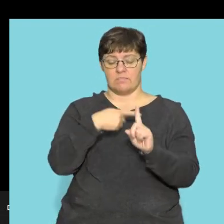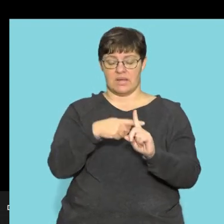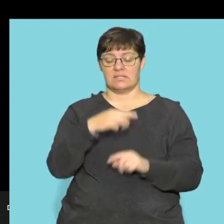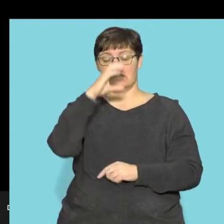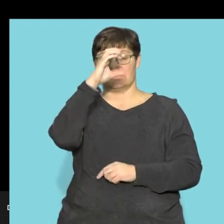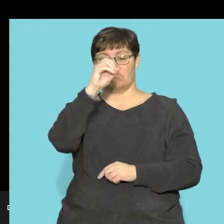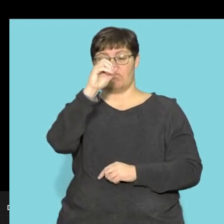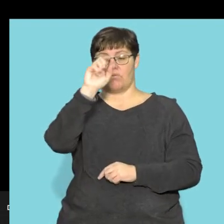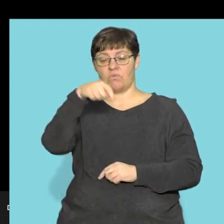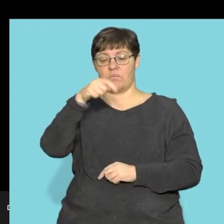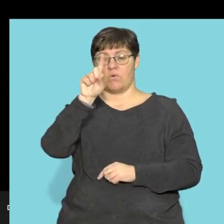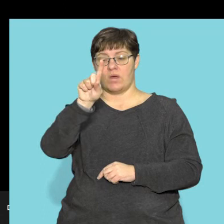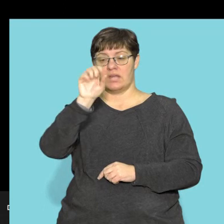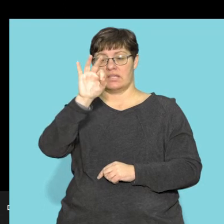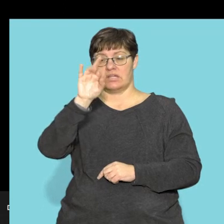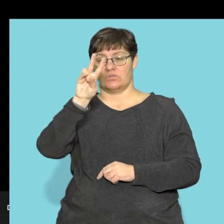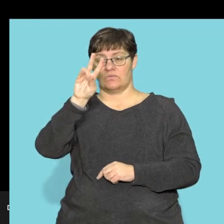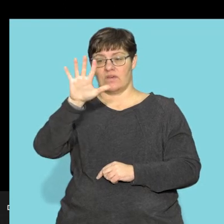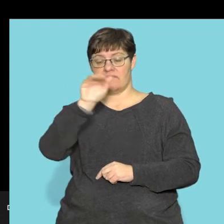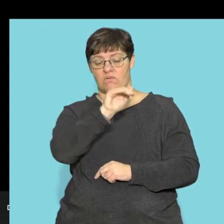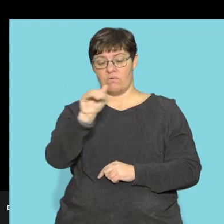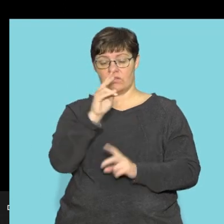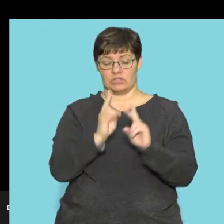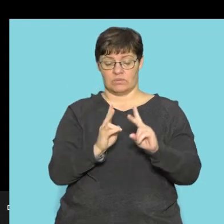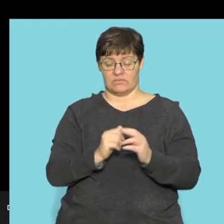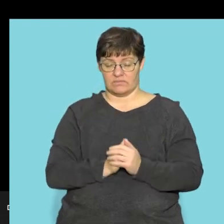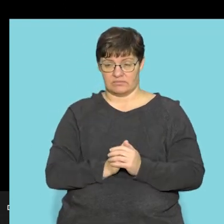6,354,25 into 1 plus